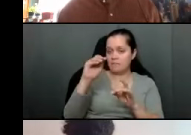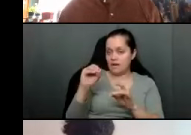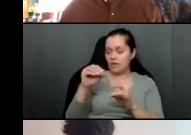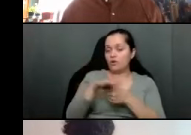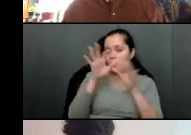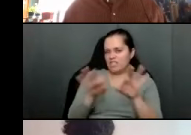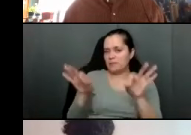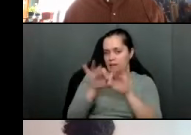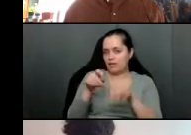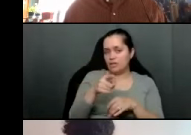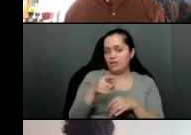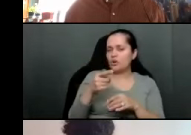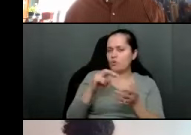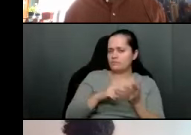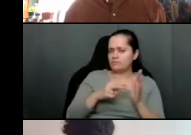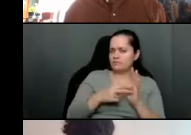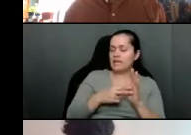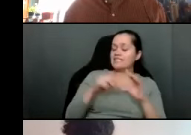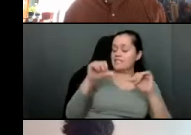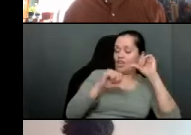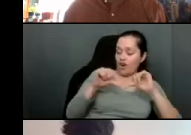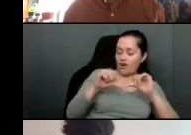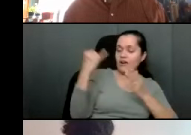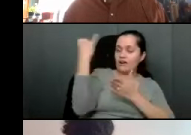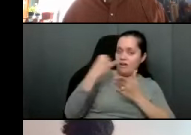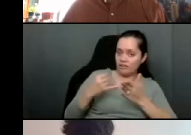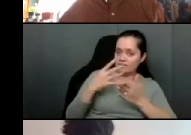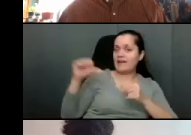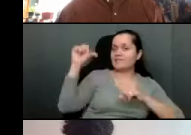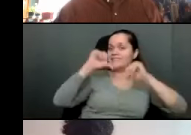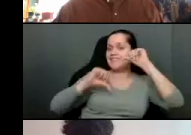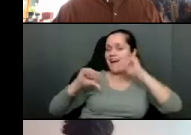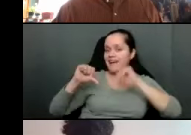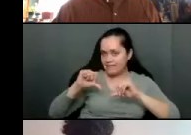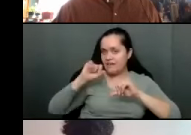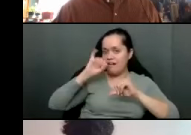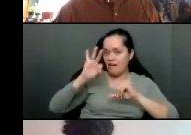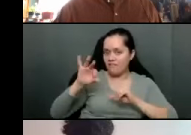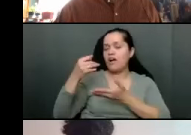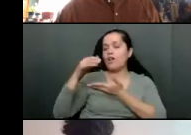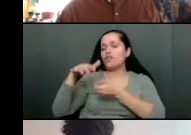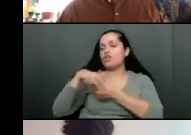matters. So what is it? It's the art and science of location.